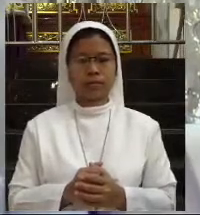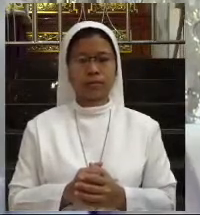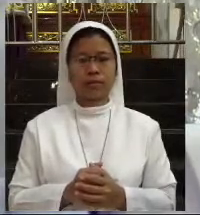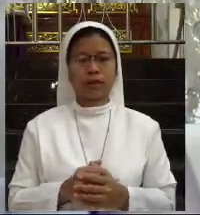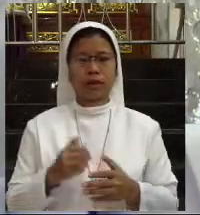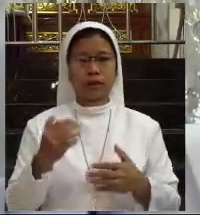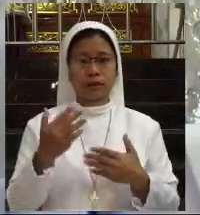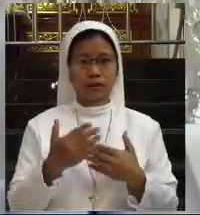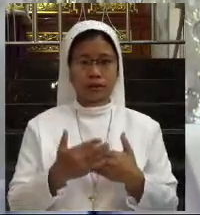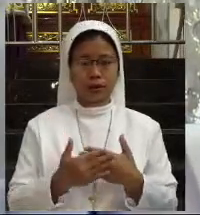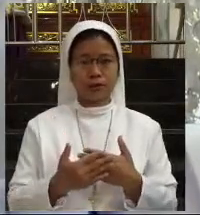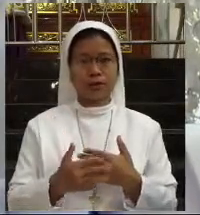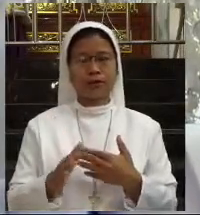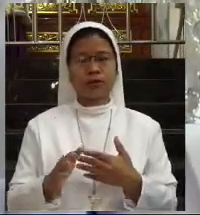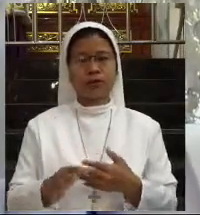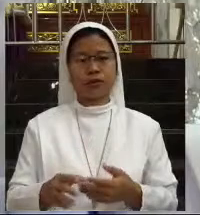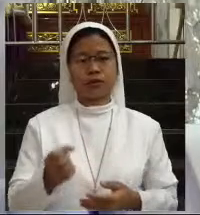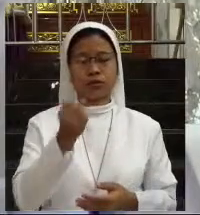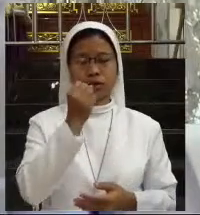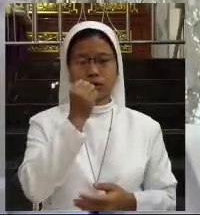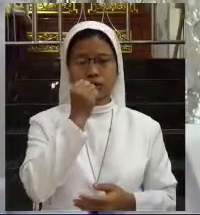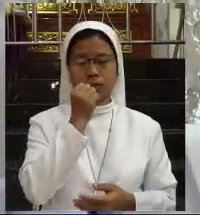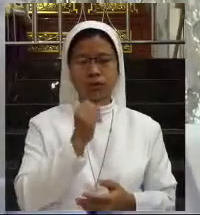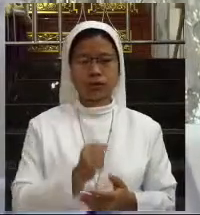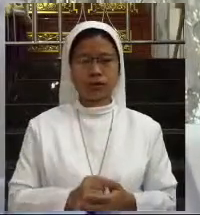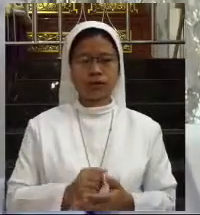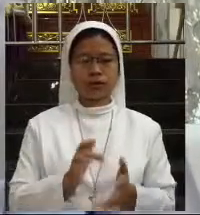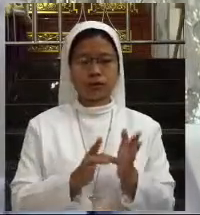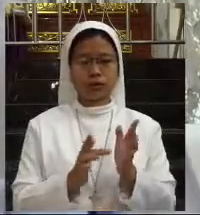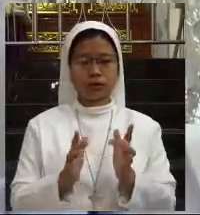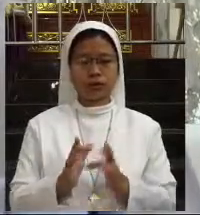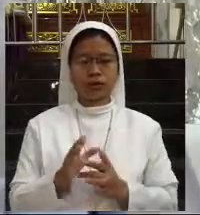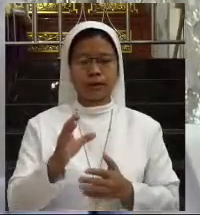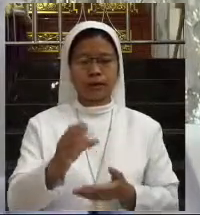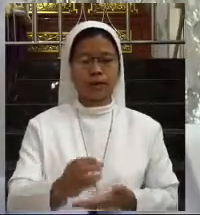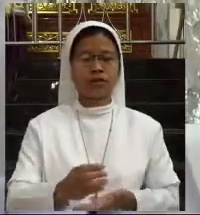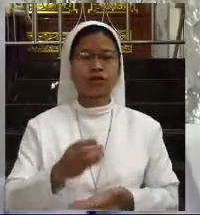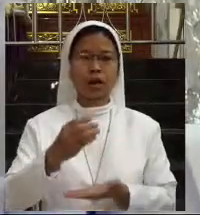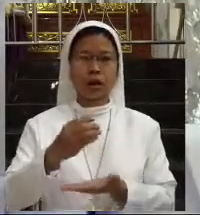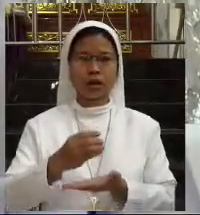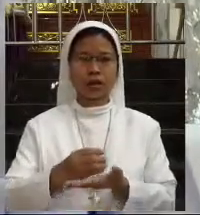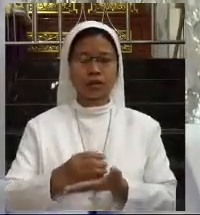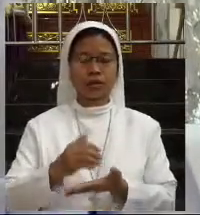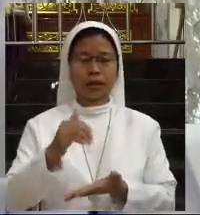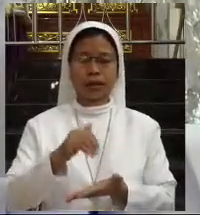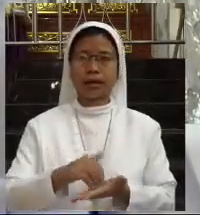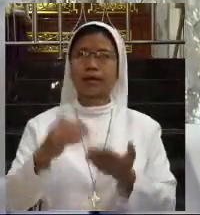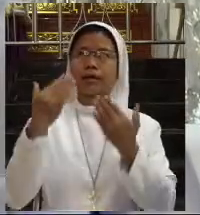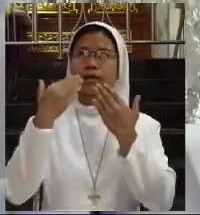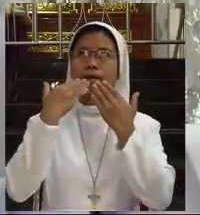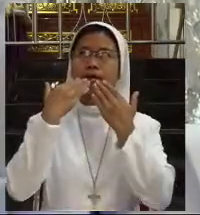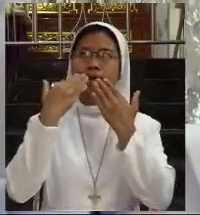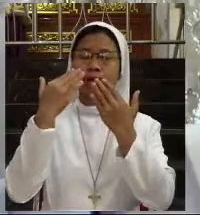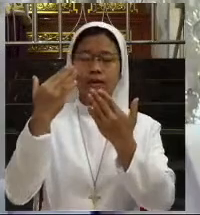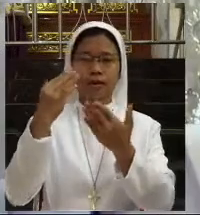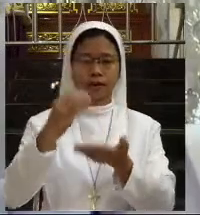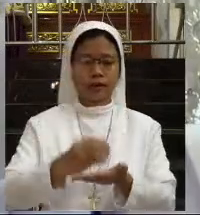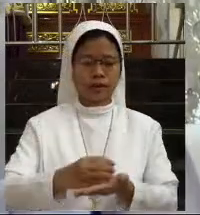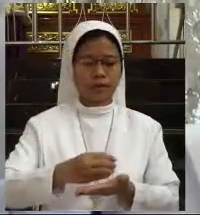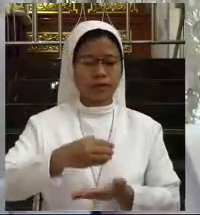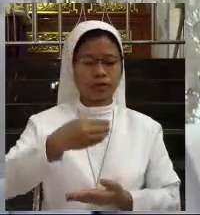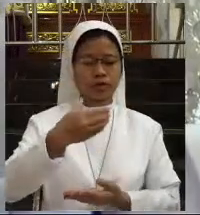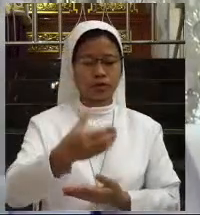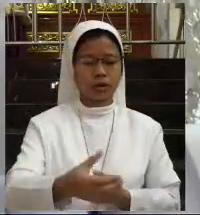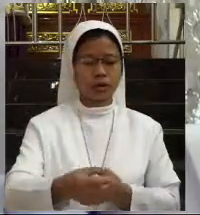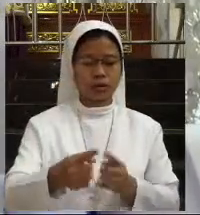In a similar way, when supper was ended, he took the chalice, and once more giving thanks, he gave it to